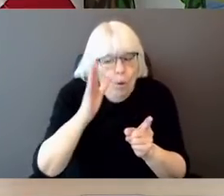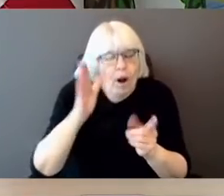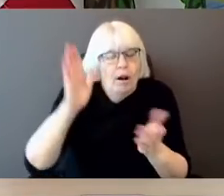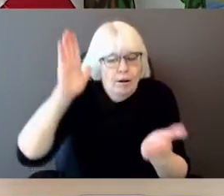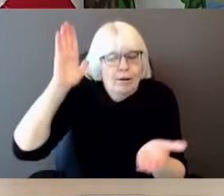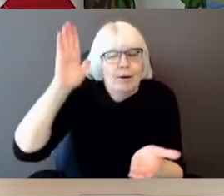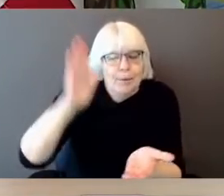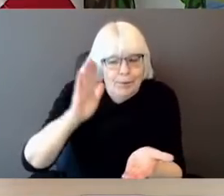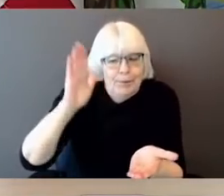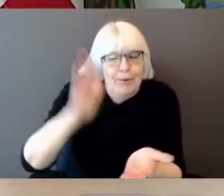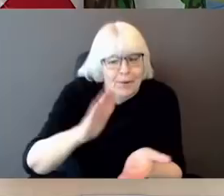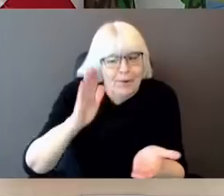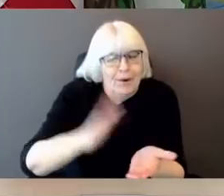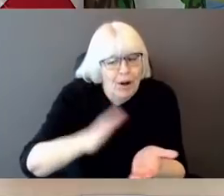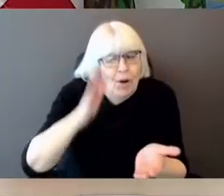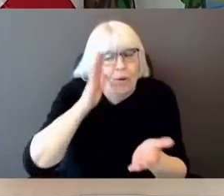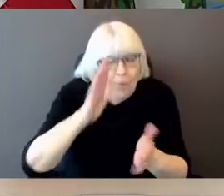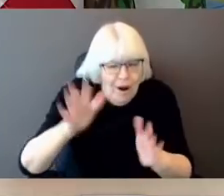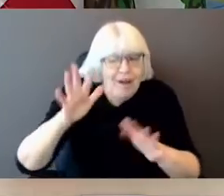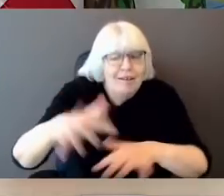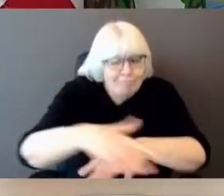province, but we will live with it differently.